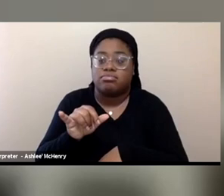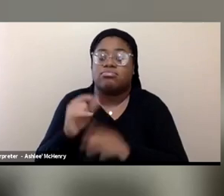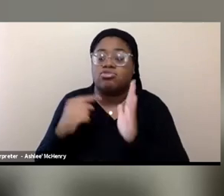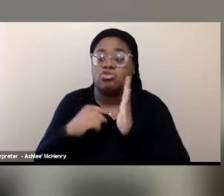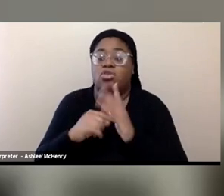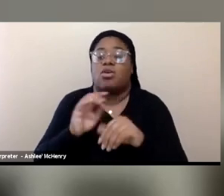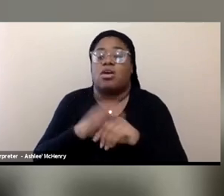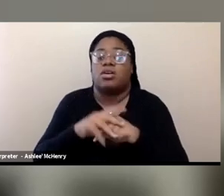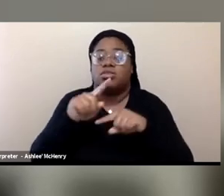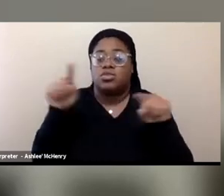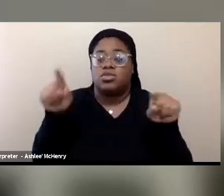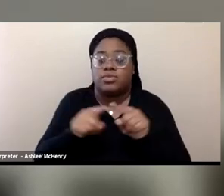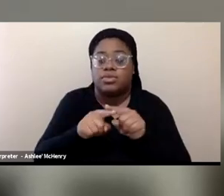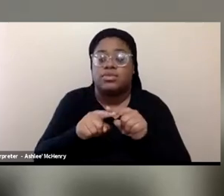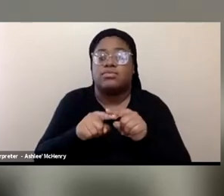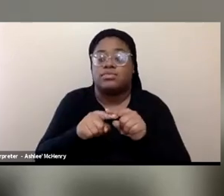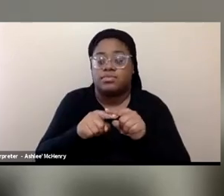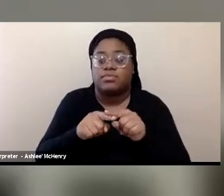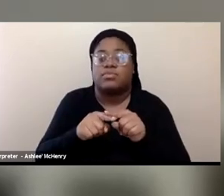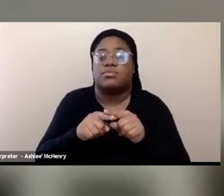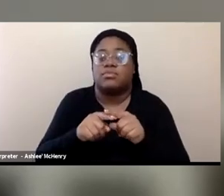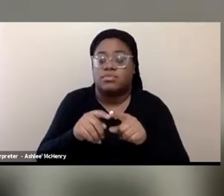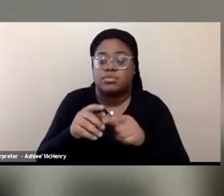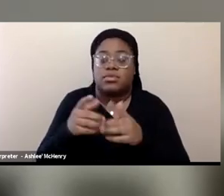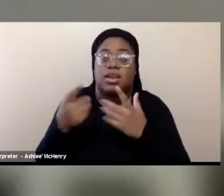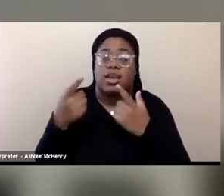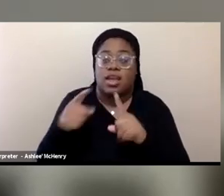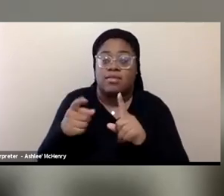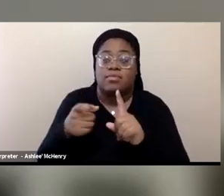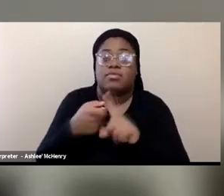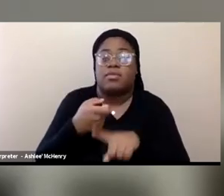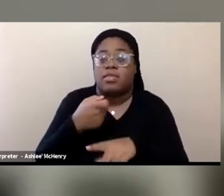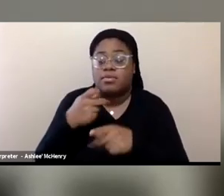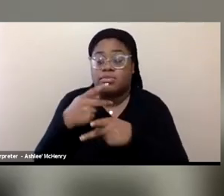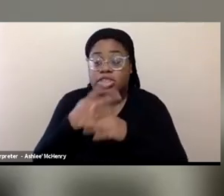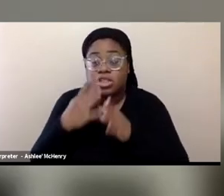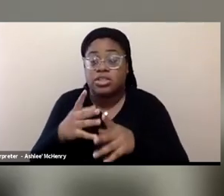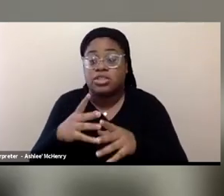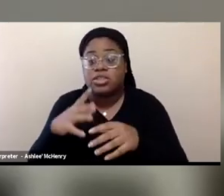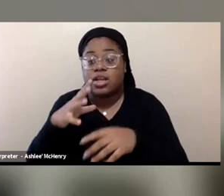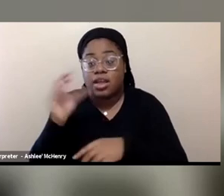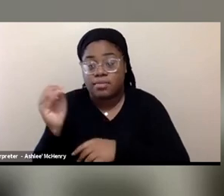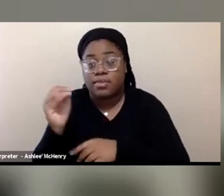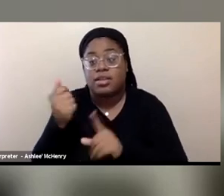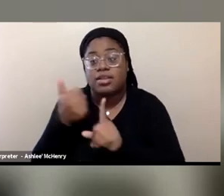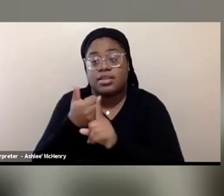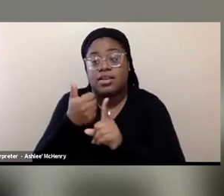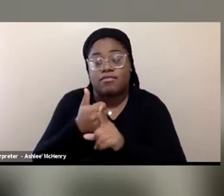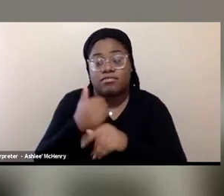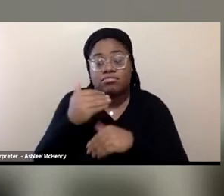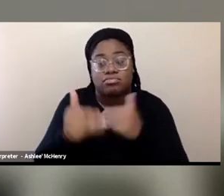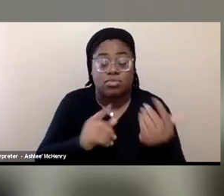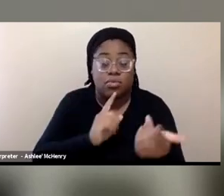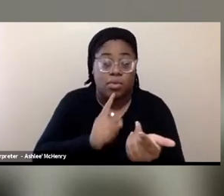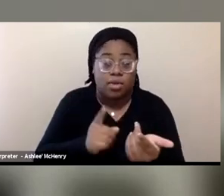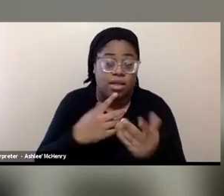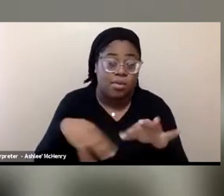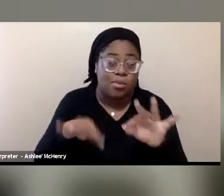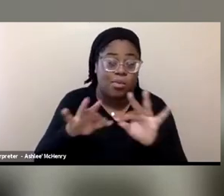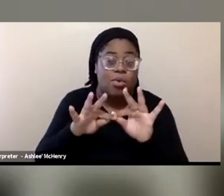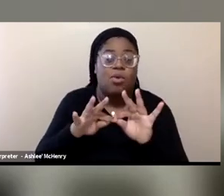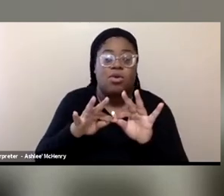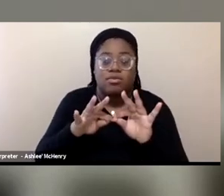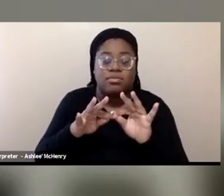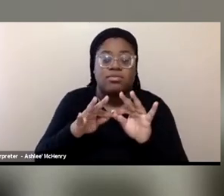from all the way down to the production company itself and bringing that forth. So I think it's really important